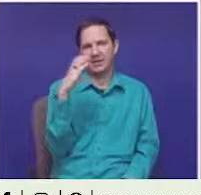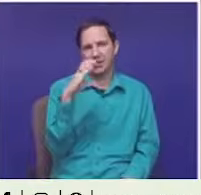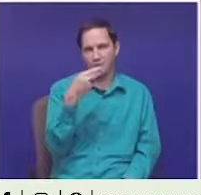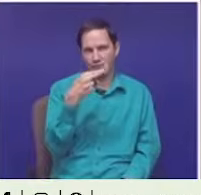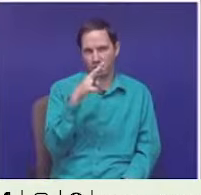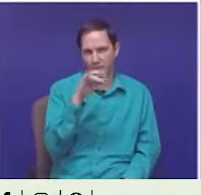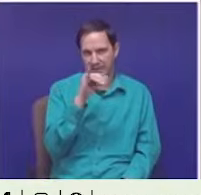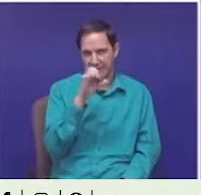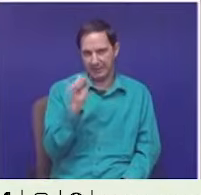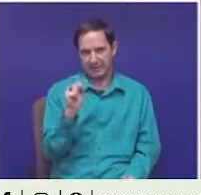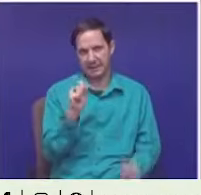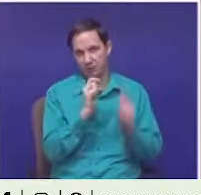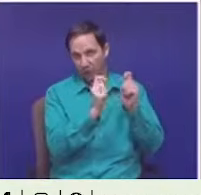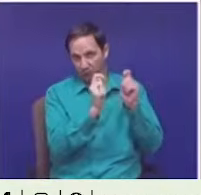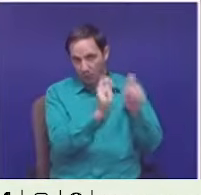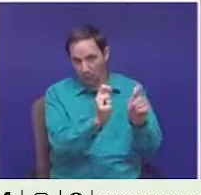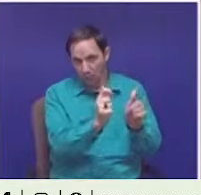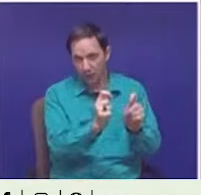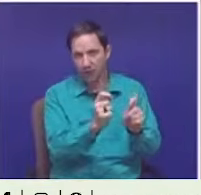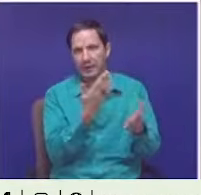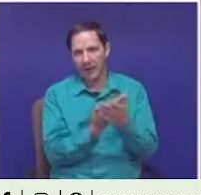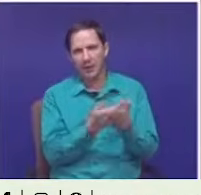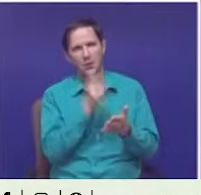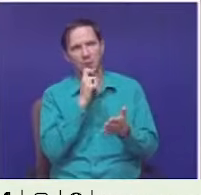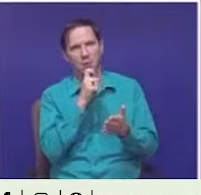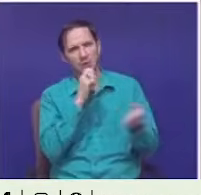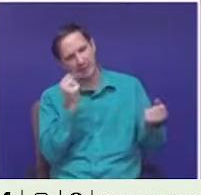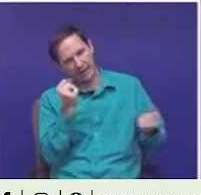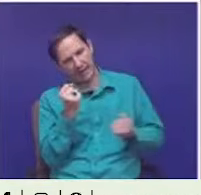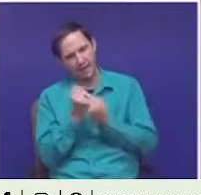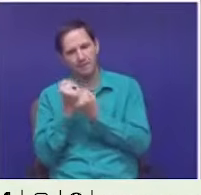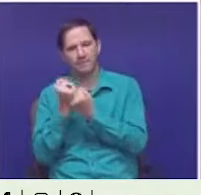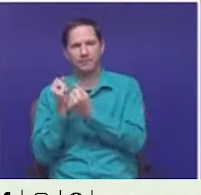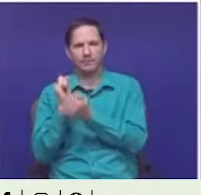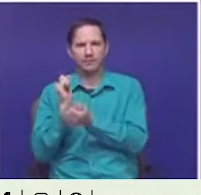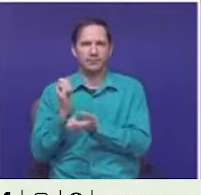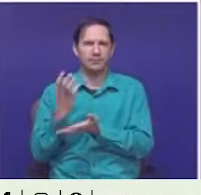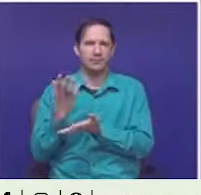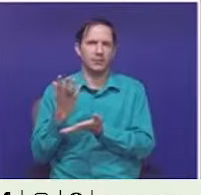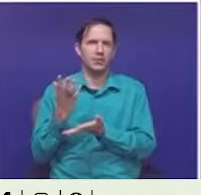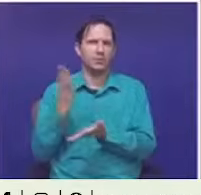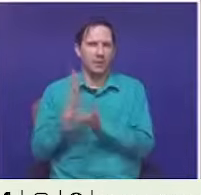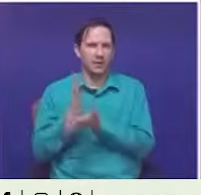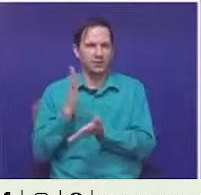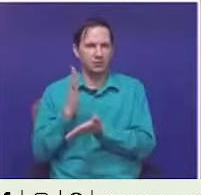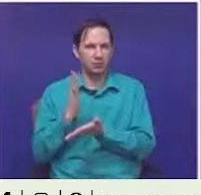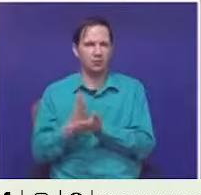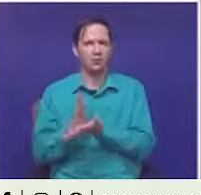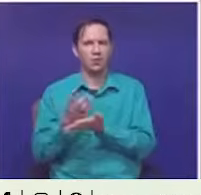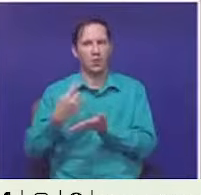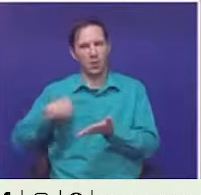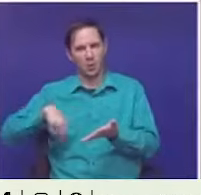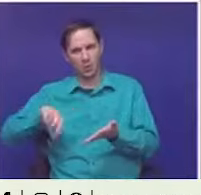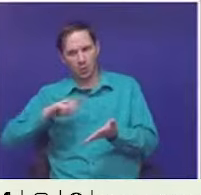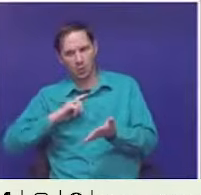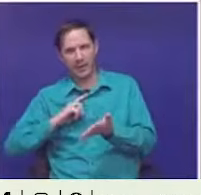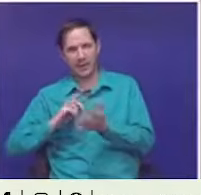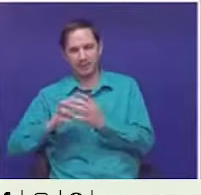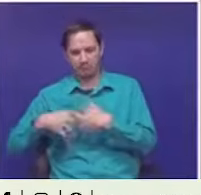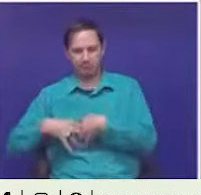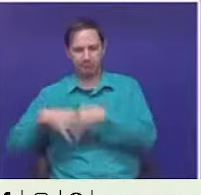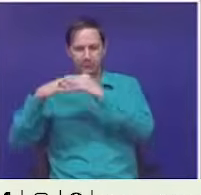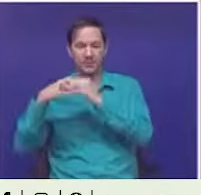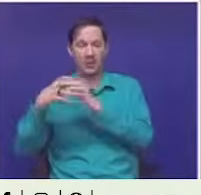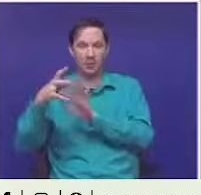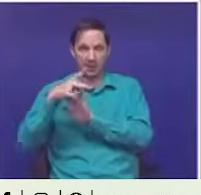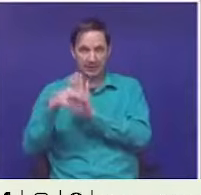of the entities under the Department of Transport in making sure that we as a client department are also designing a policy